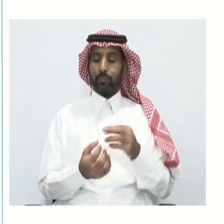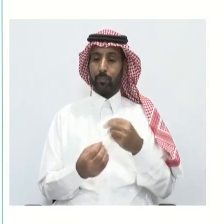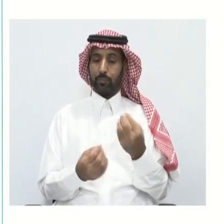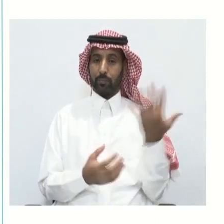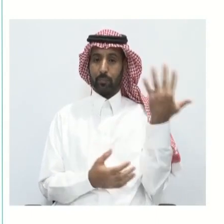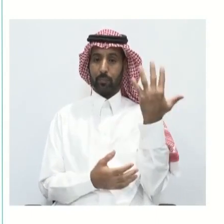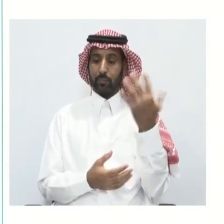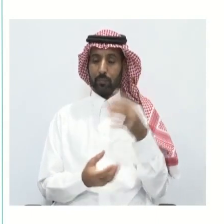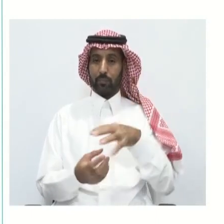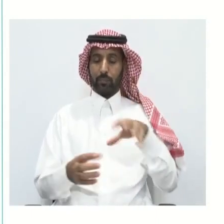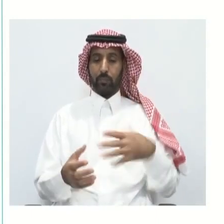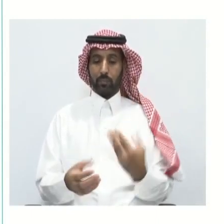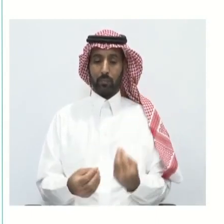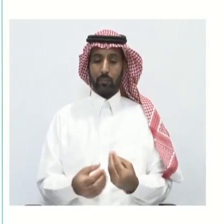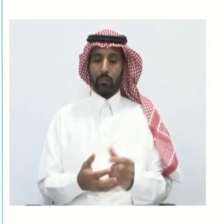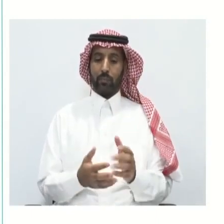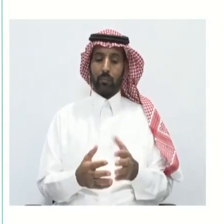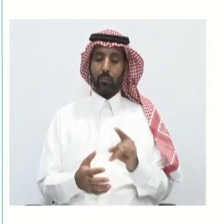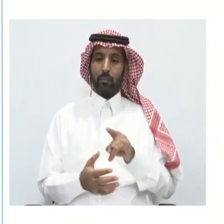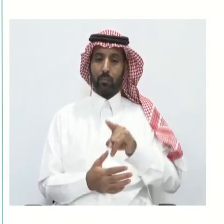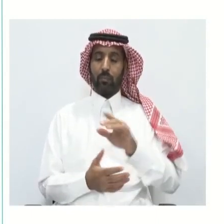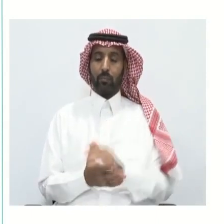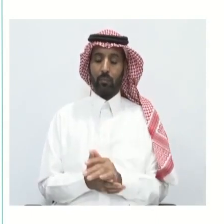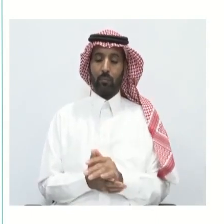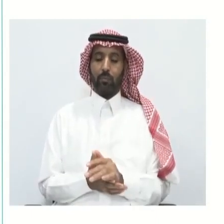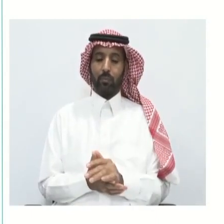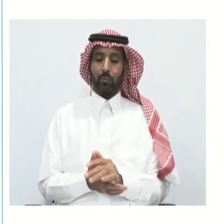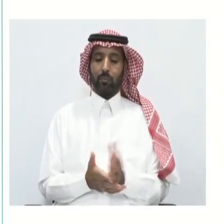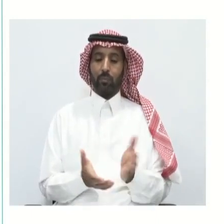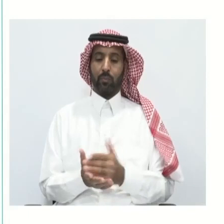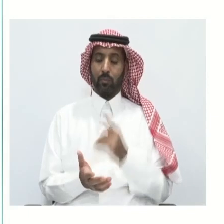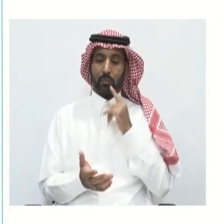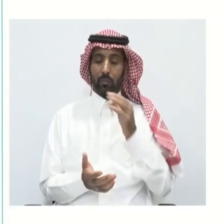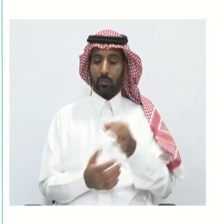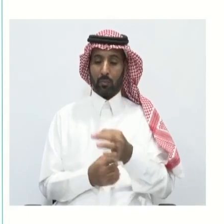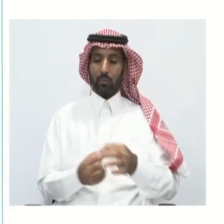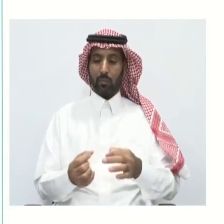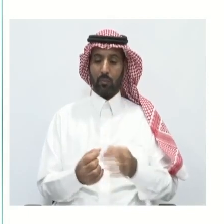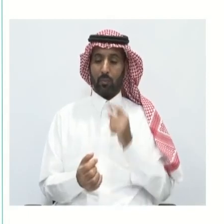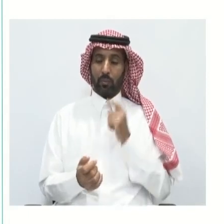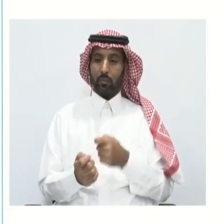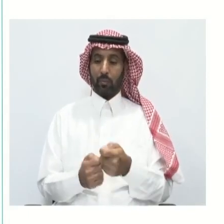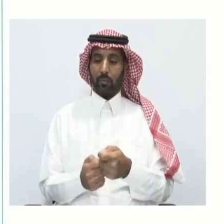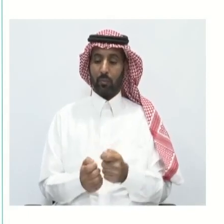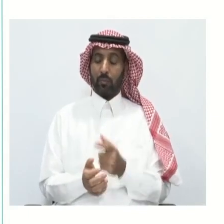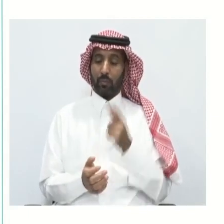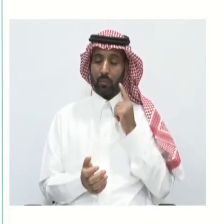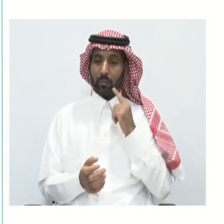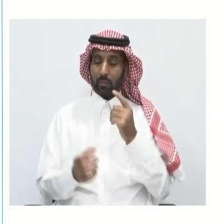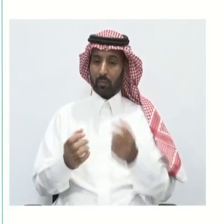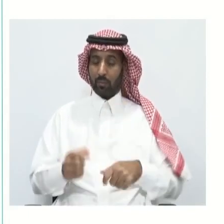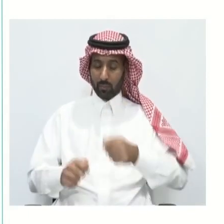coast, and islands. Jazan is famous for its products. How do we describe the products